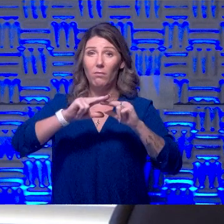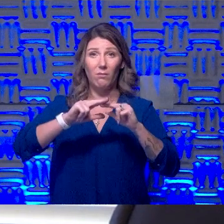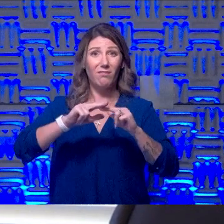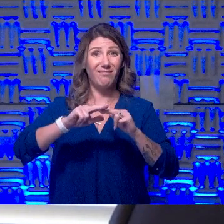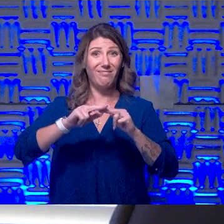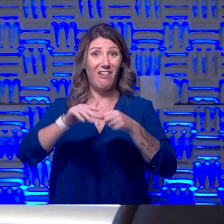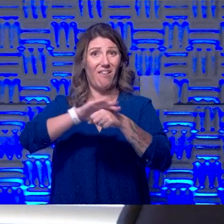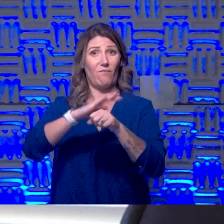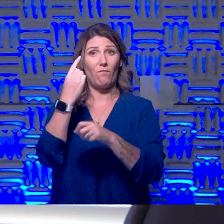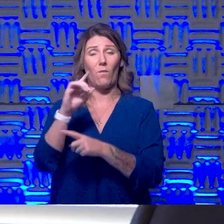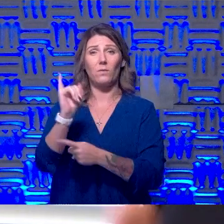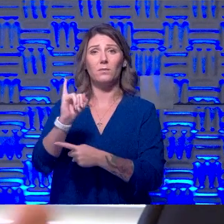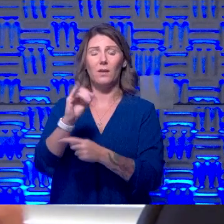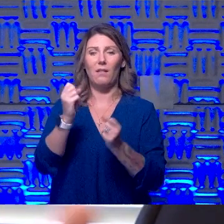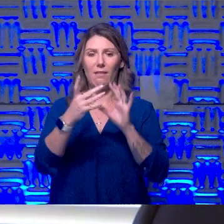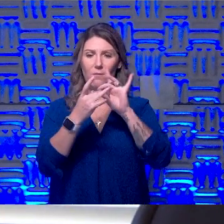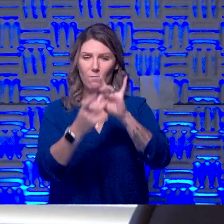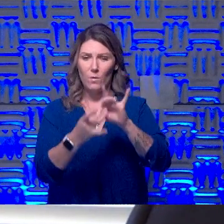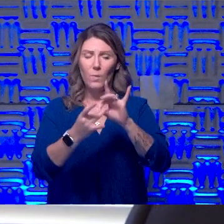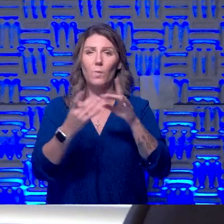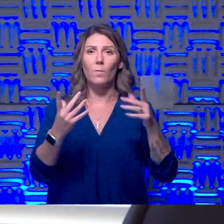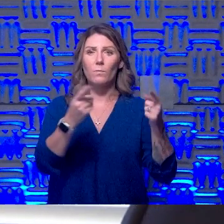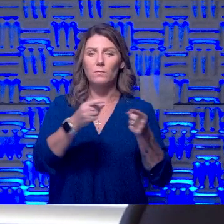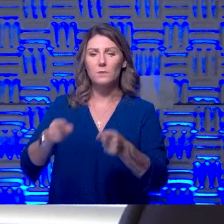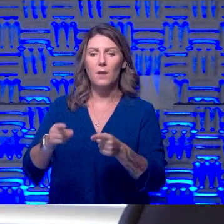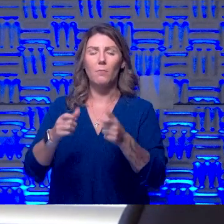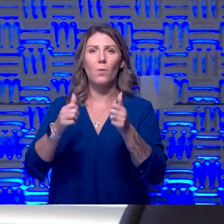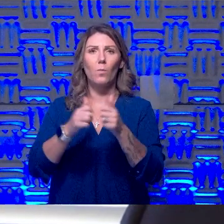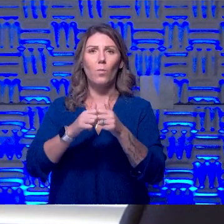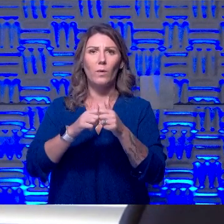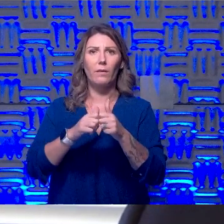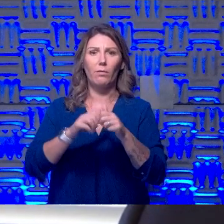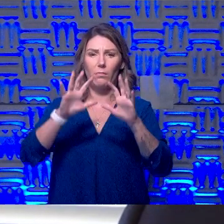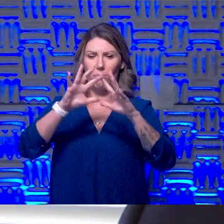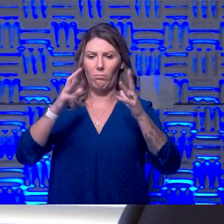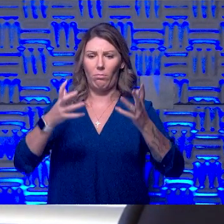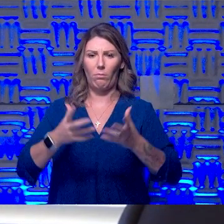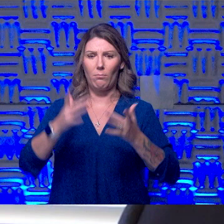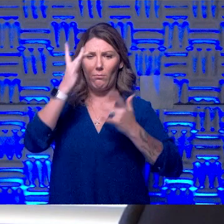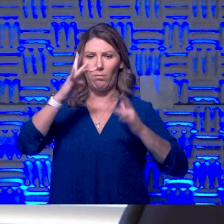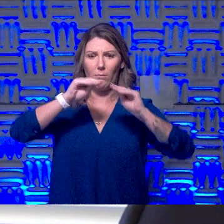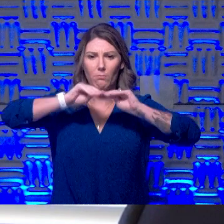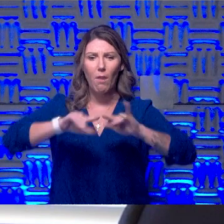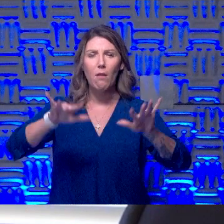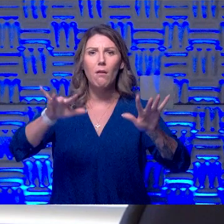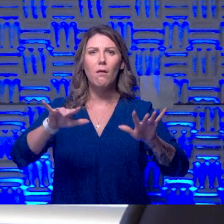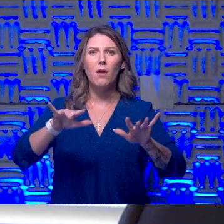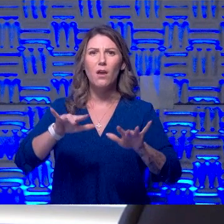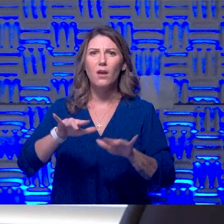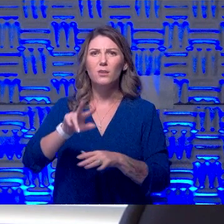lot of relationship to what's going on in terms of this pandemic, because when you have 230,000 people